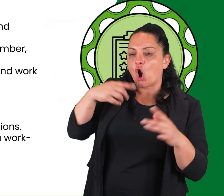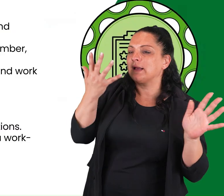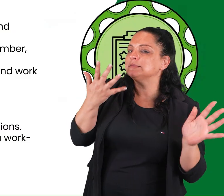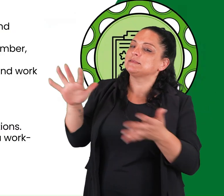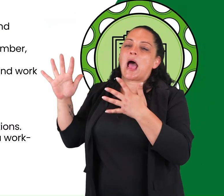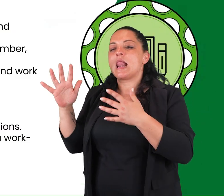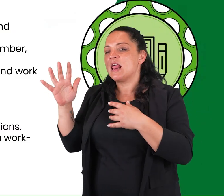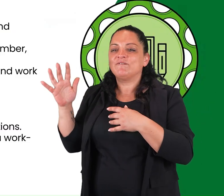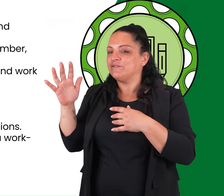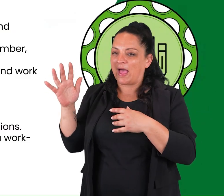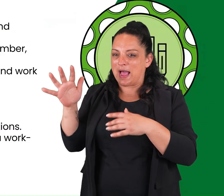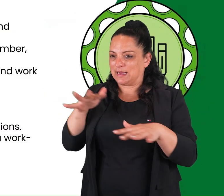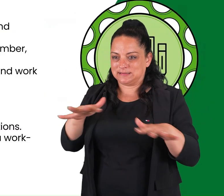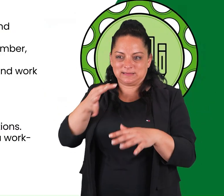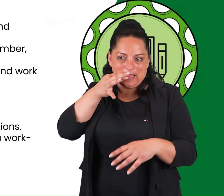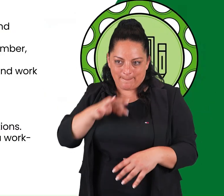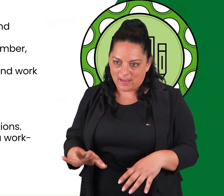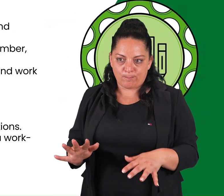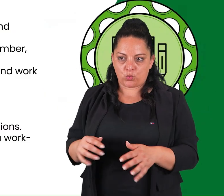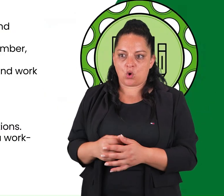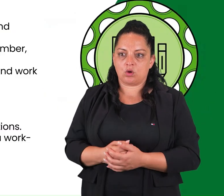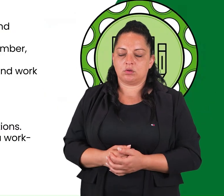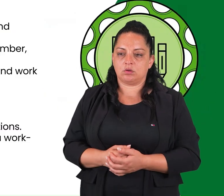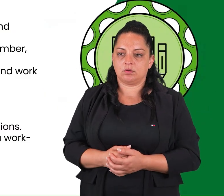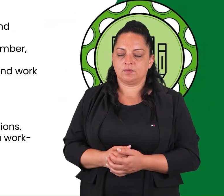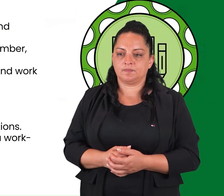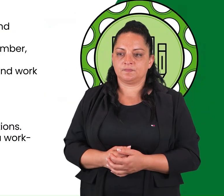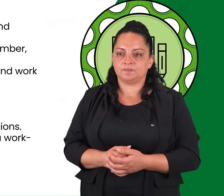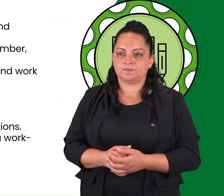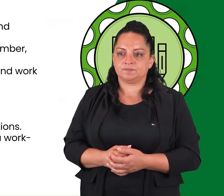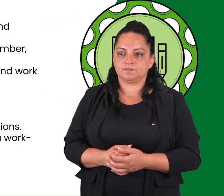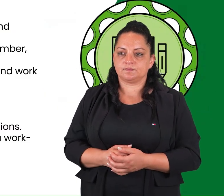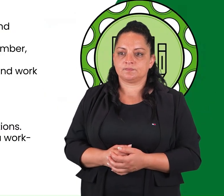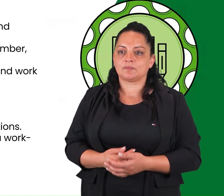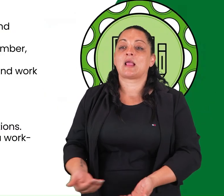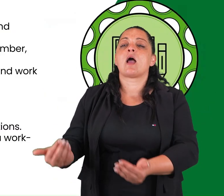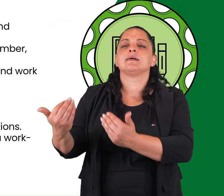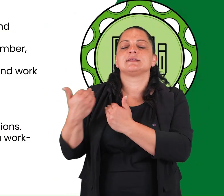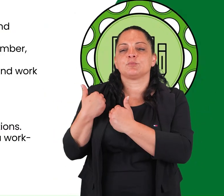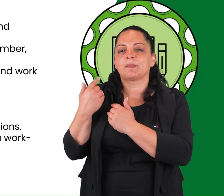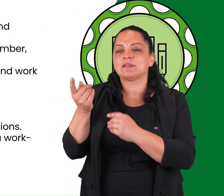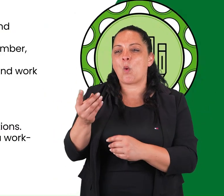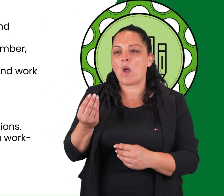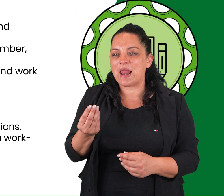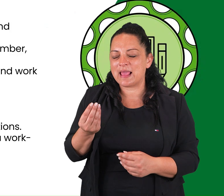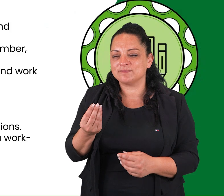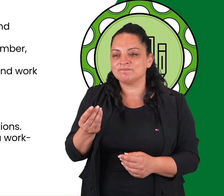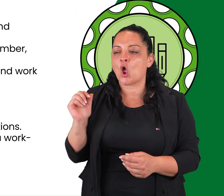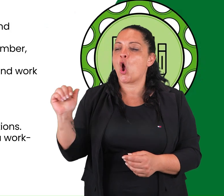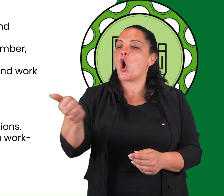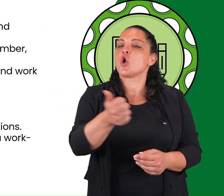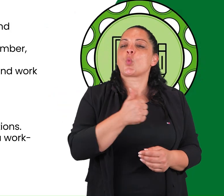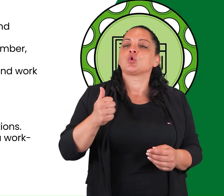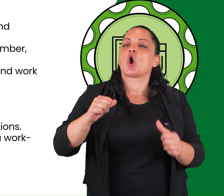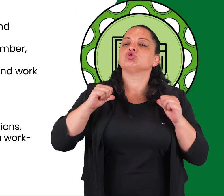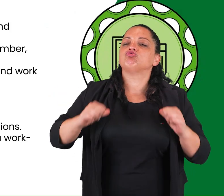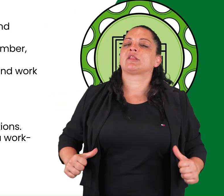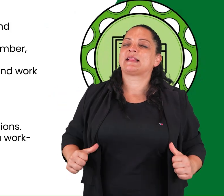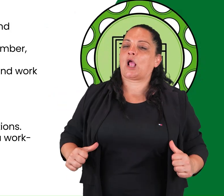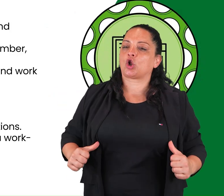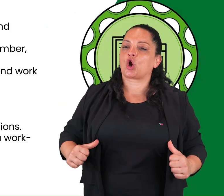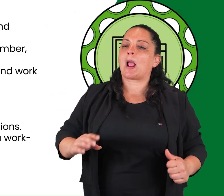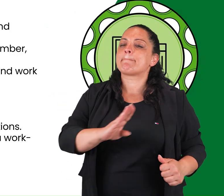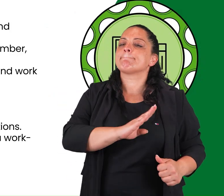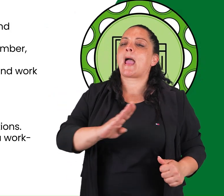save our ecosystems. The responsibility is about recognize your role as a citizen,